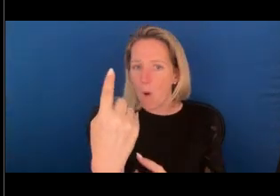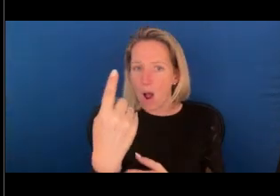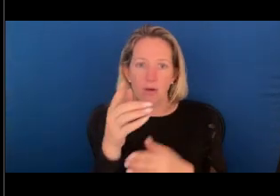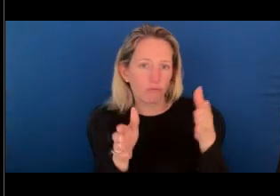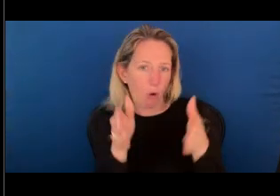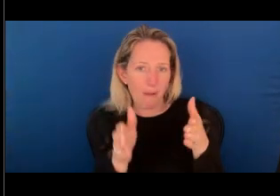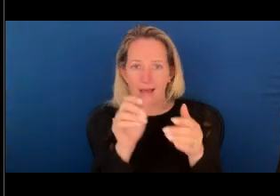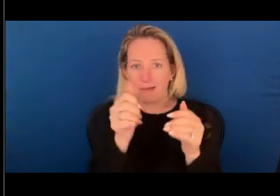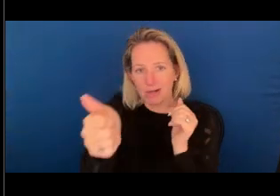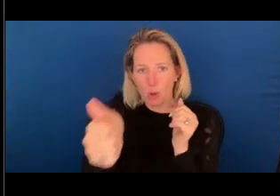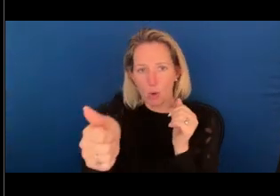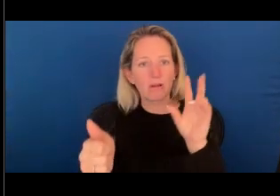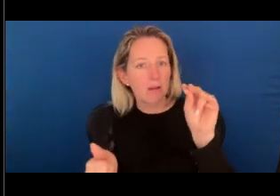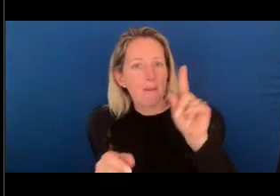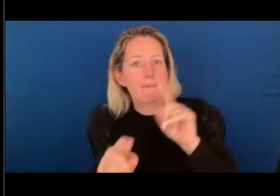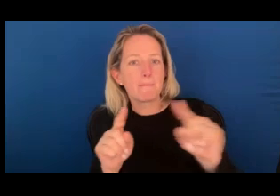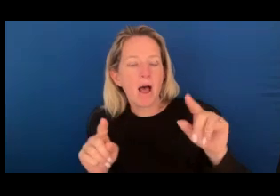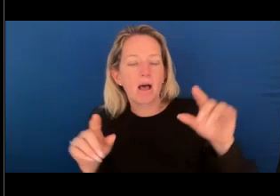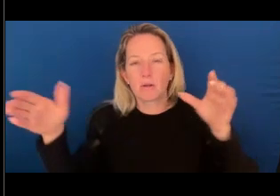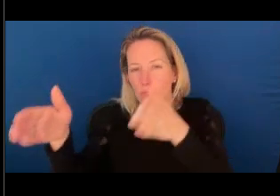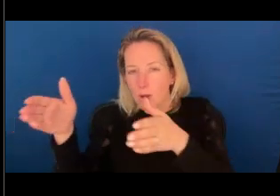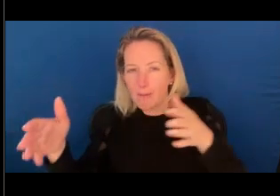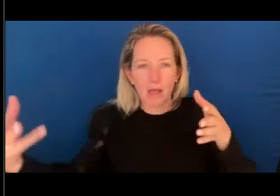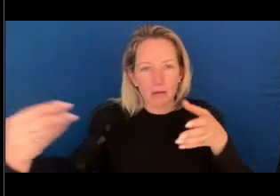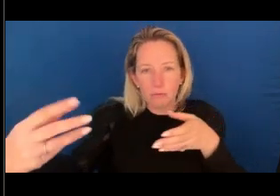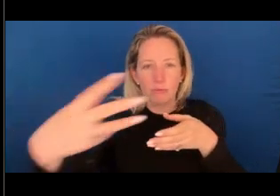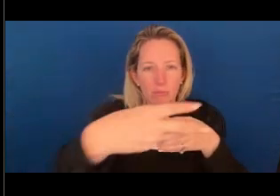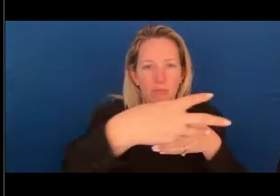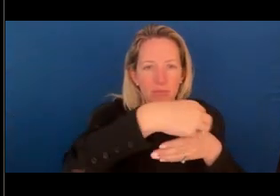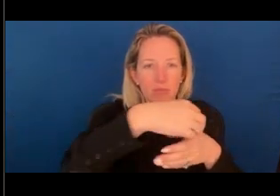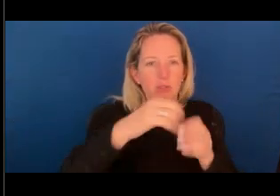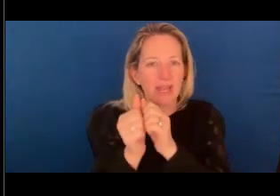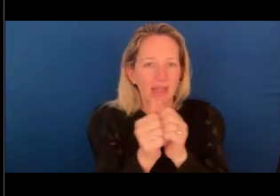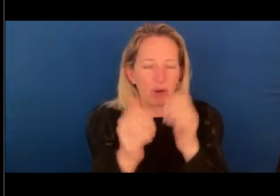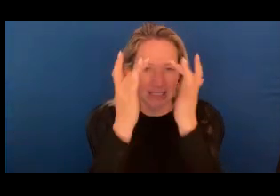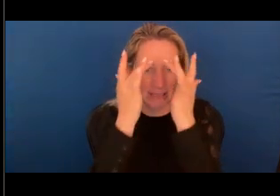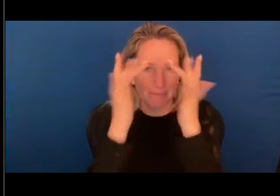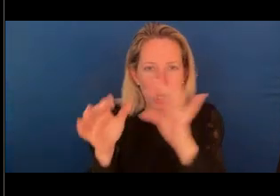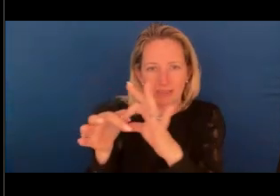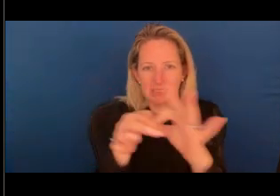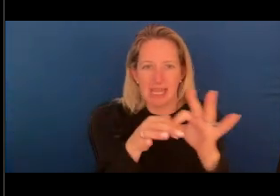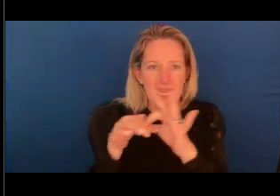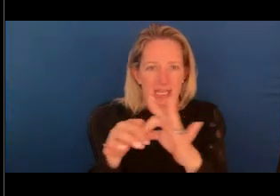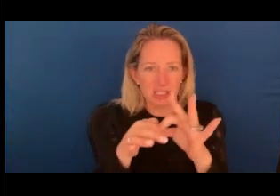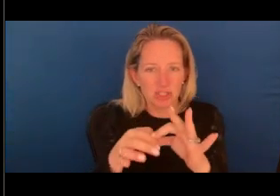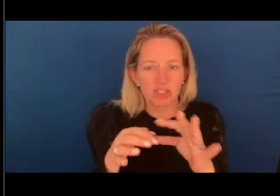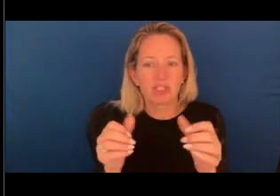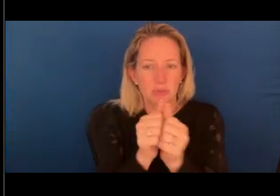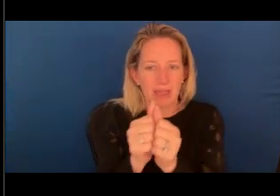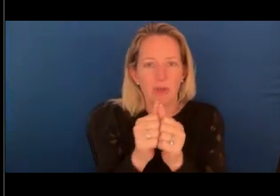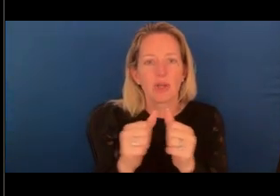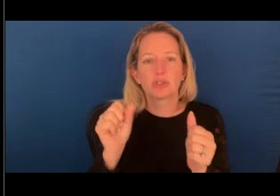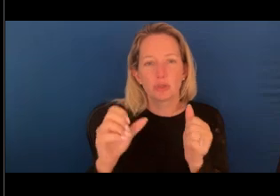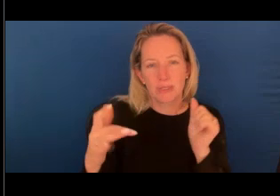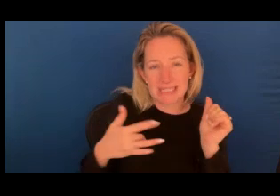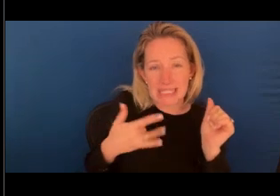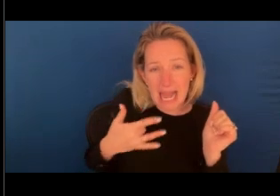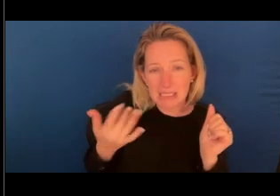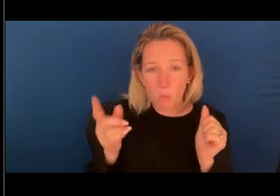together and to smartly engage them to potentially concentrate plastics in certain areas, to maybe also sense where plastics